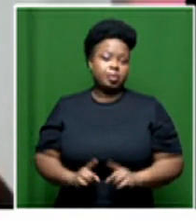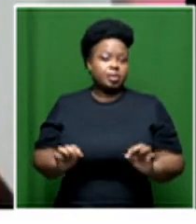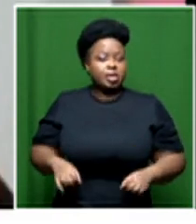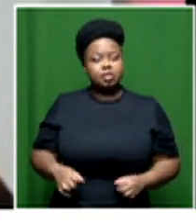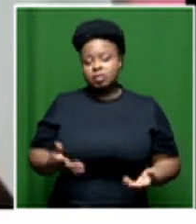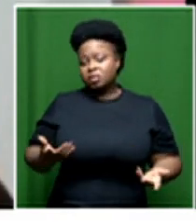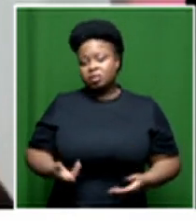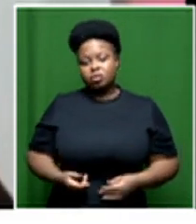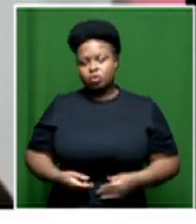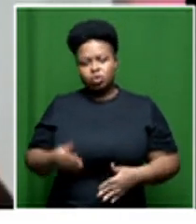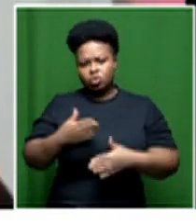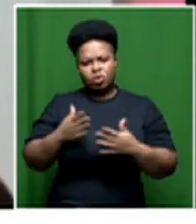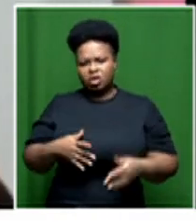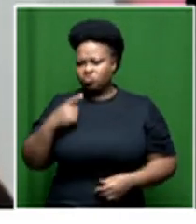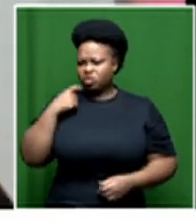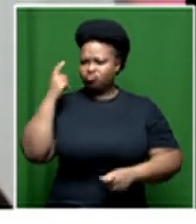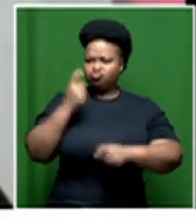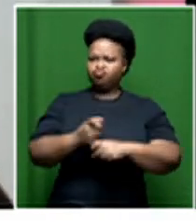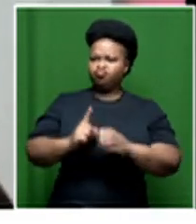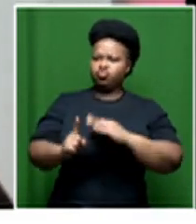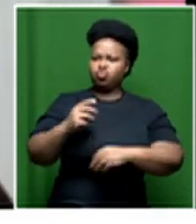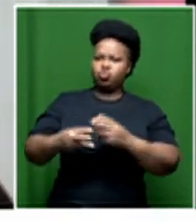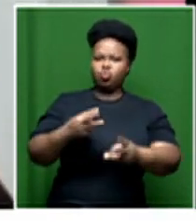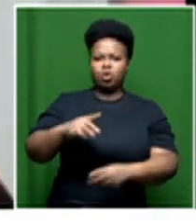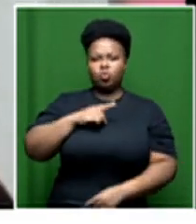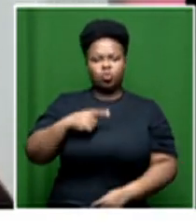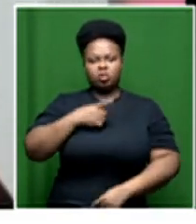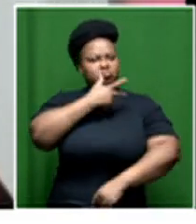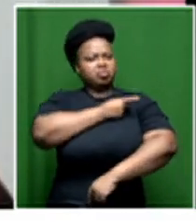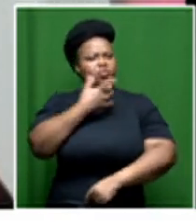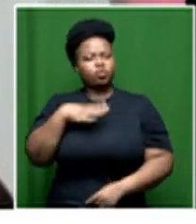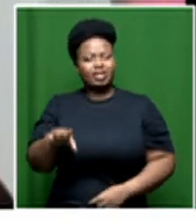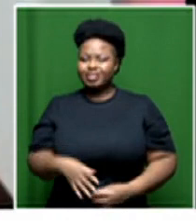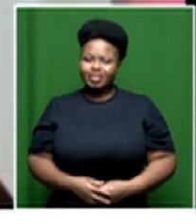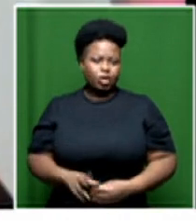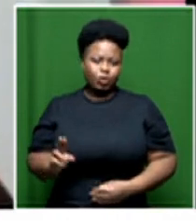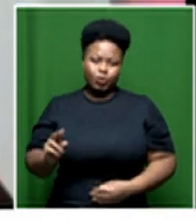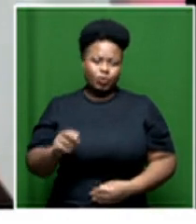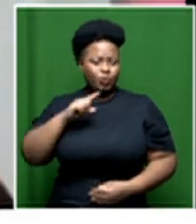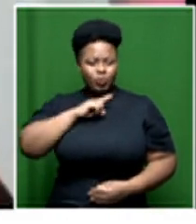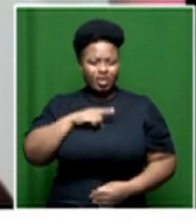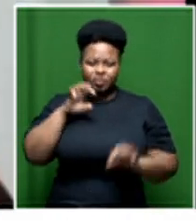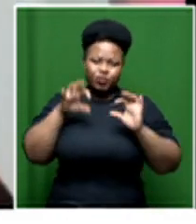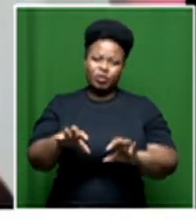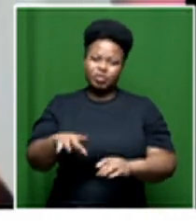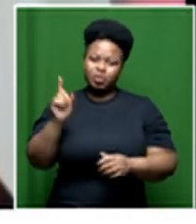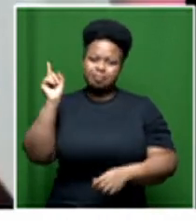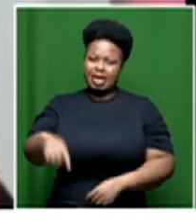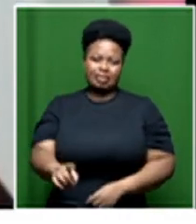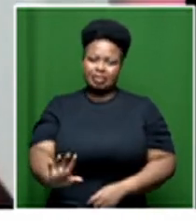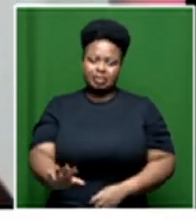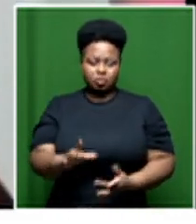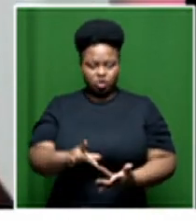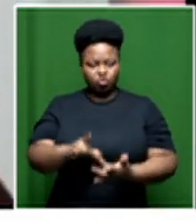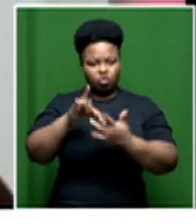be no worker who must refuse to go to work because it doesn't want to take the vaccine, because the vaccine is not imposed. It's a choice